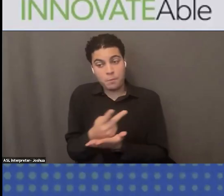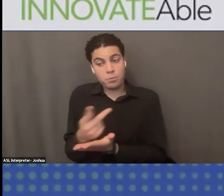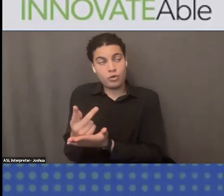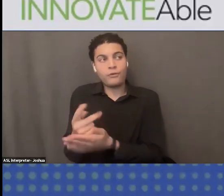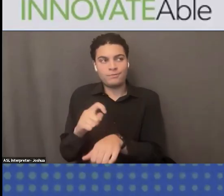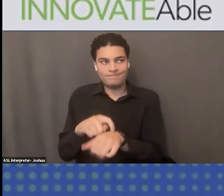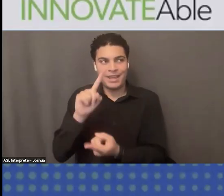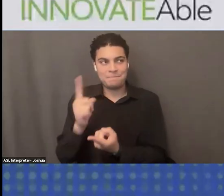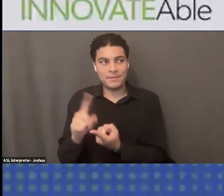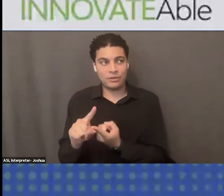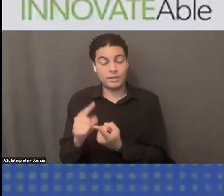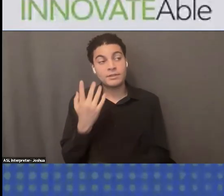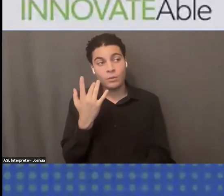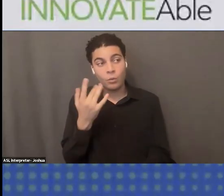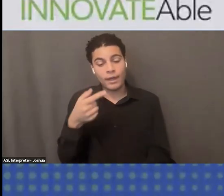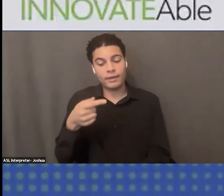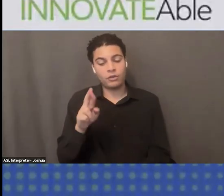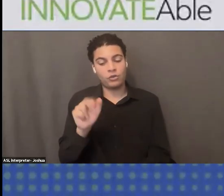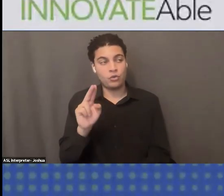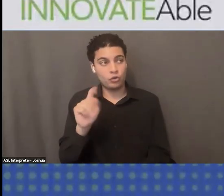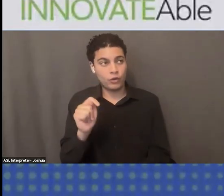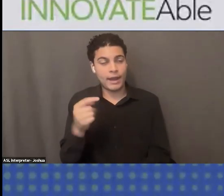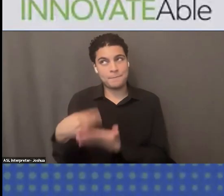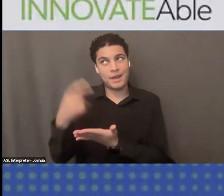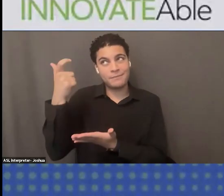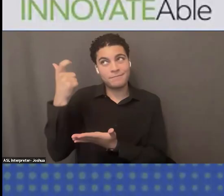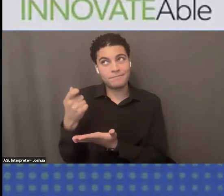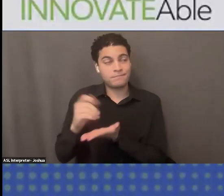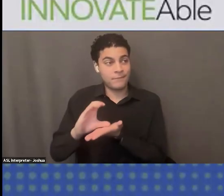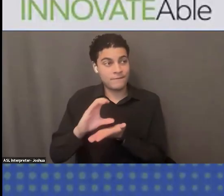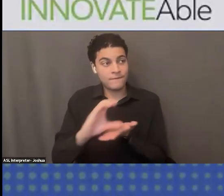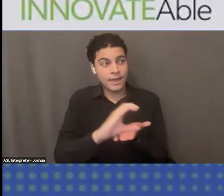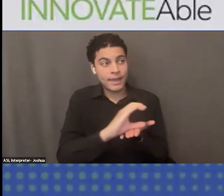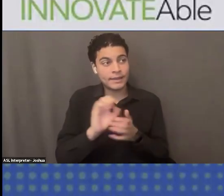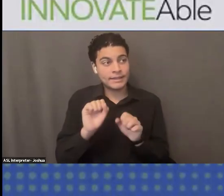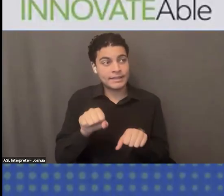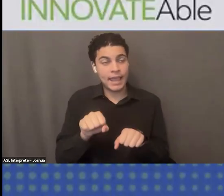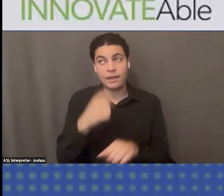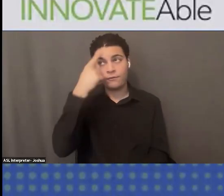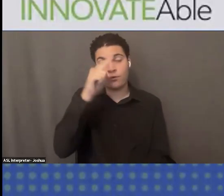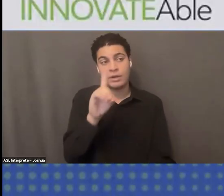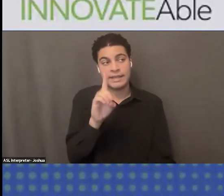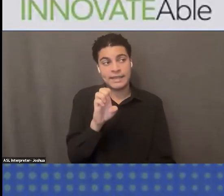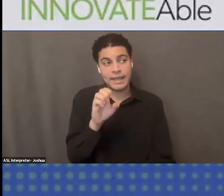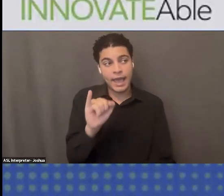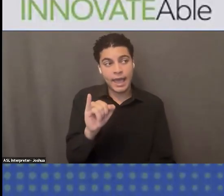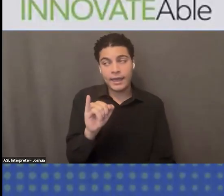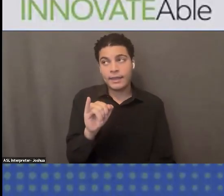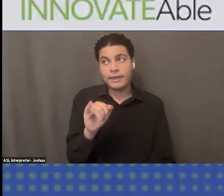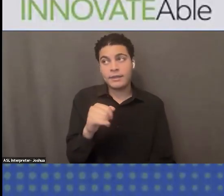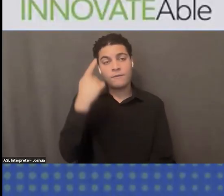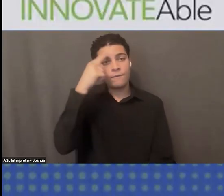there's so many grants out there. There's so much funding available, whether it's for DEI